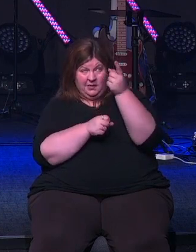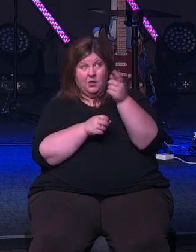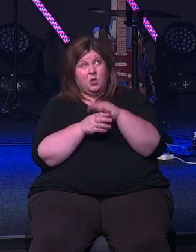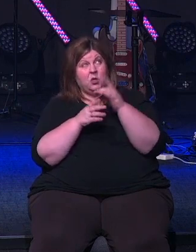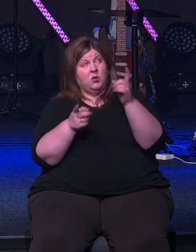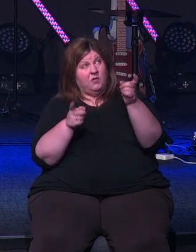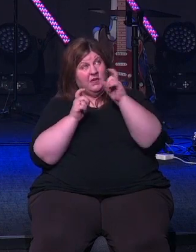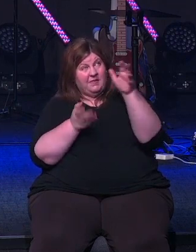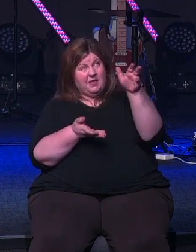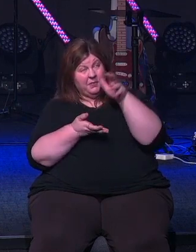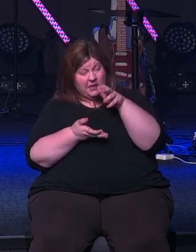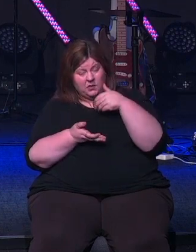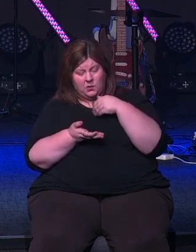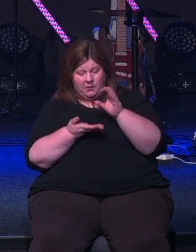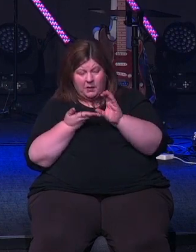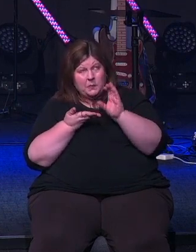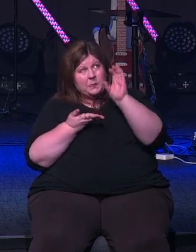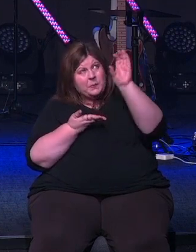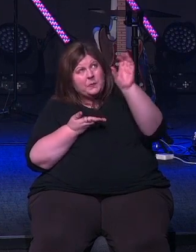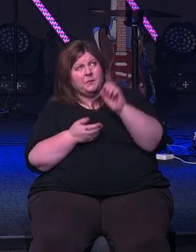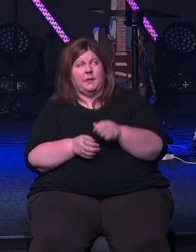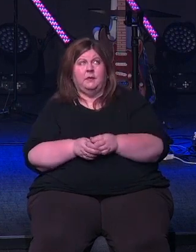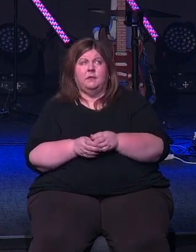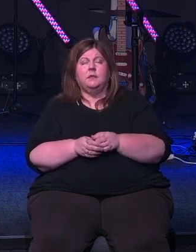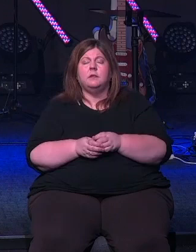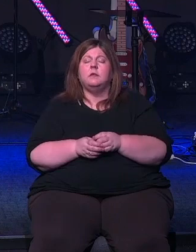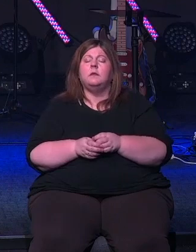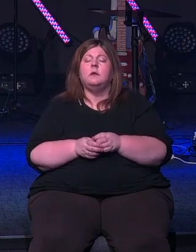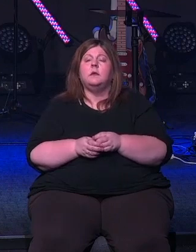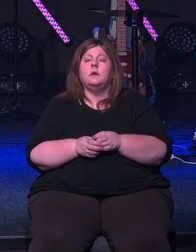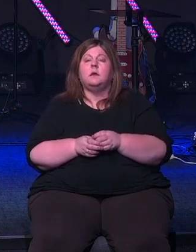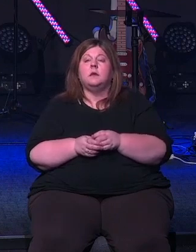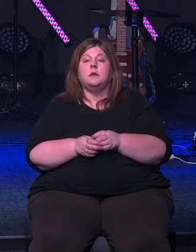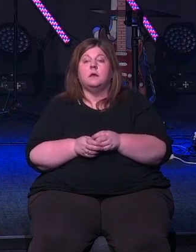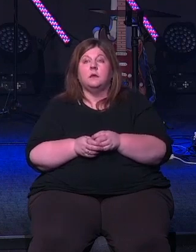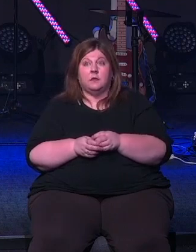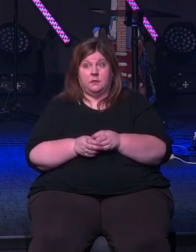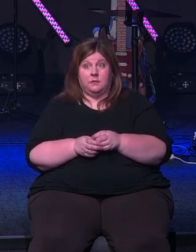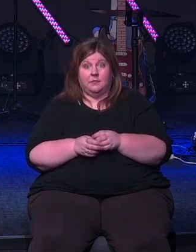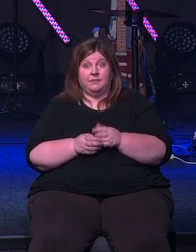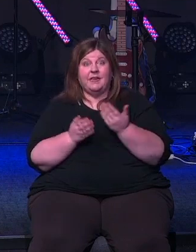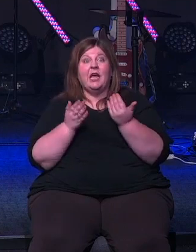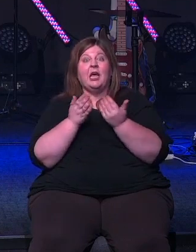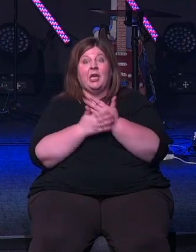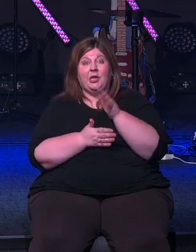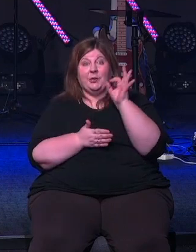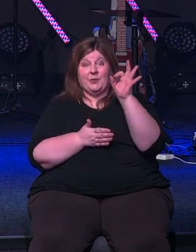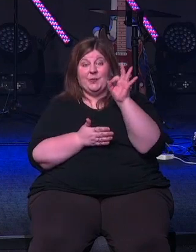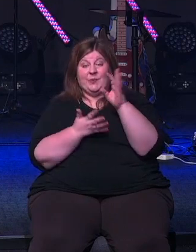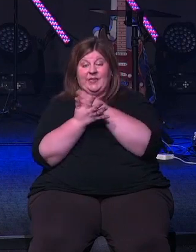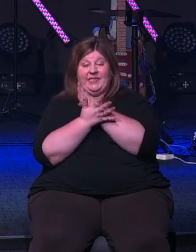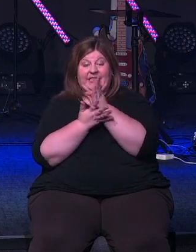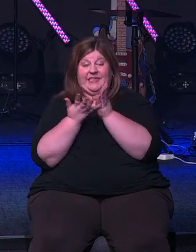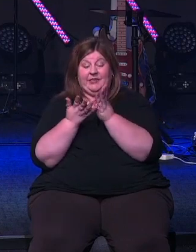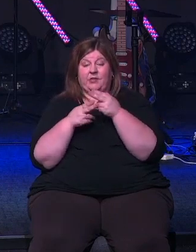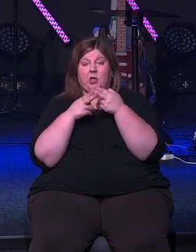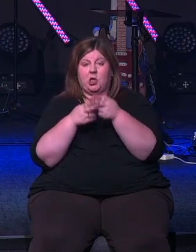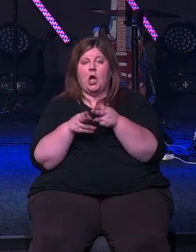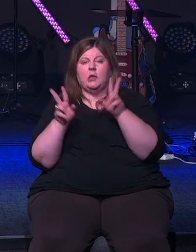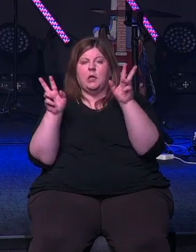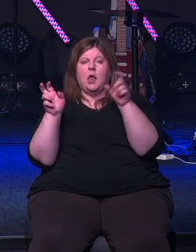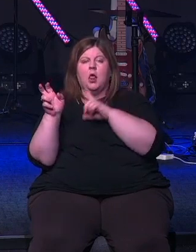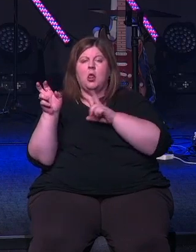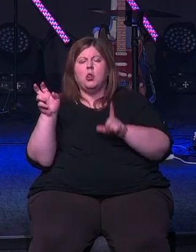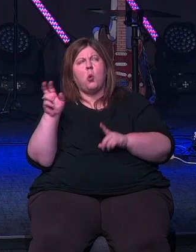me, so I want to give back to you. And now we're going to head into a new series this month called Lord, Teach Us How to